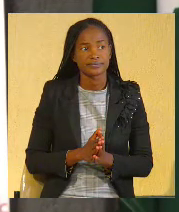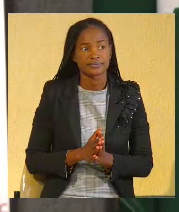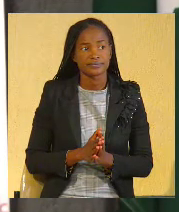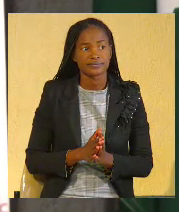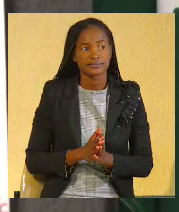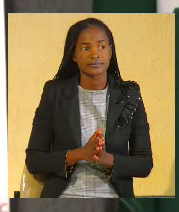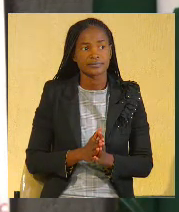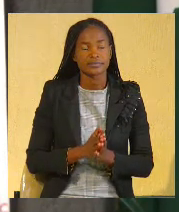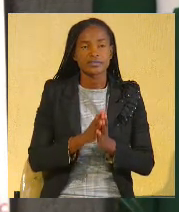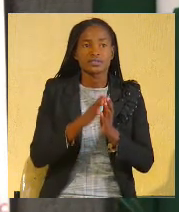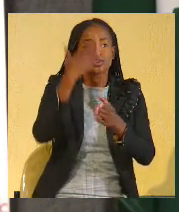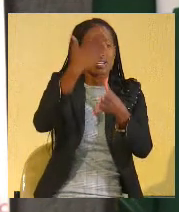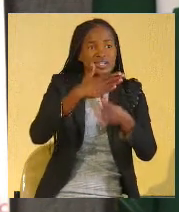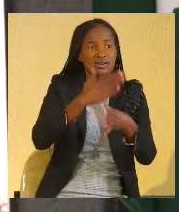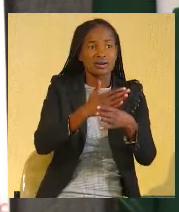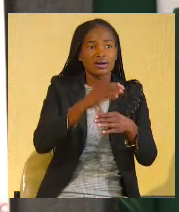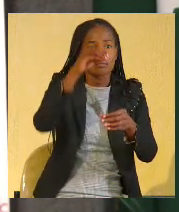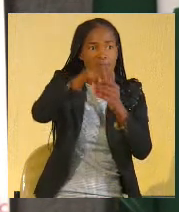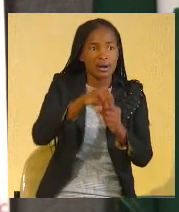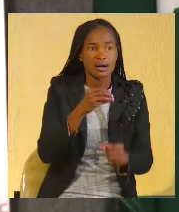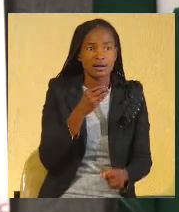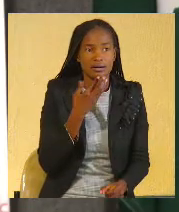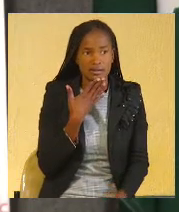involving the Ministry of Health and Social Services.